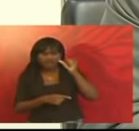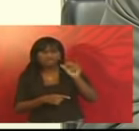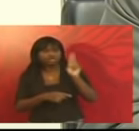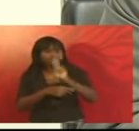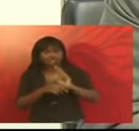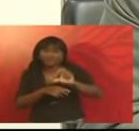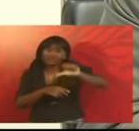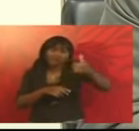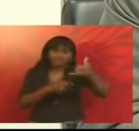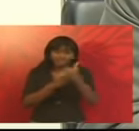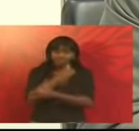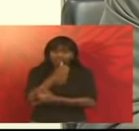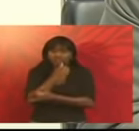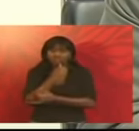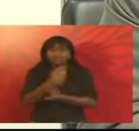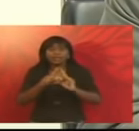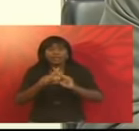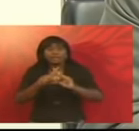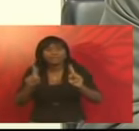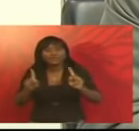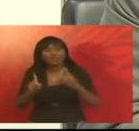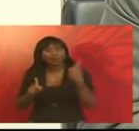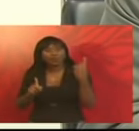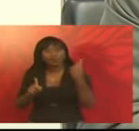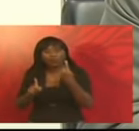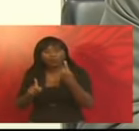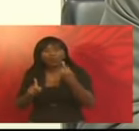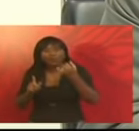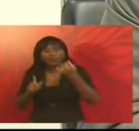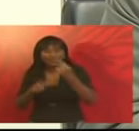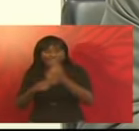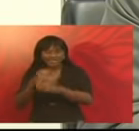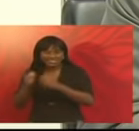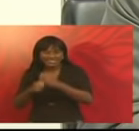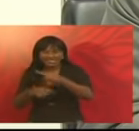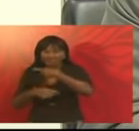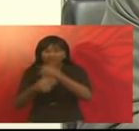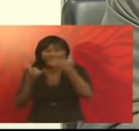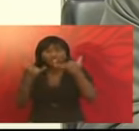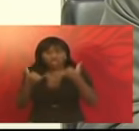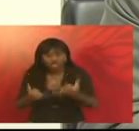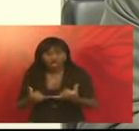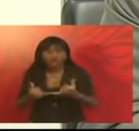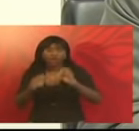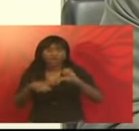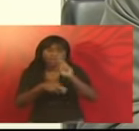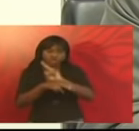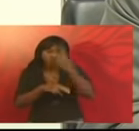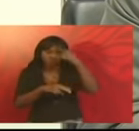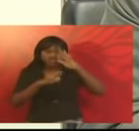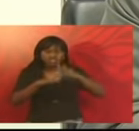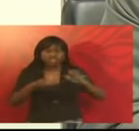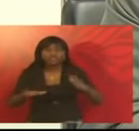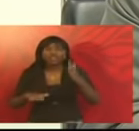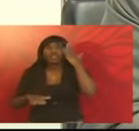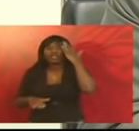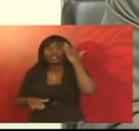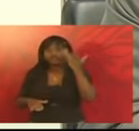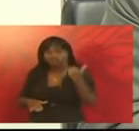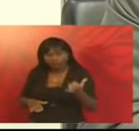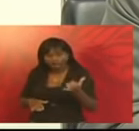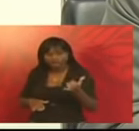countries, but because it's the only one that's actually available for children, we are using what stock we